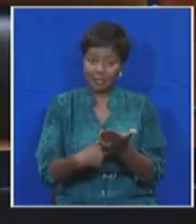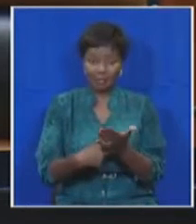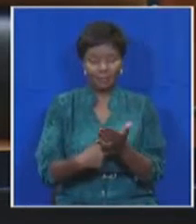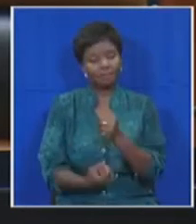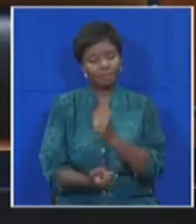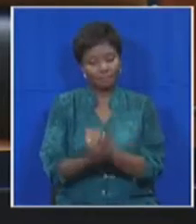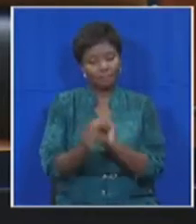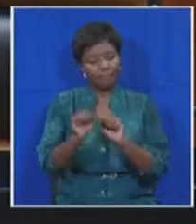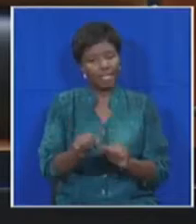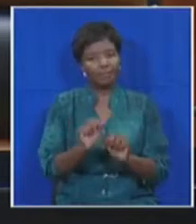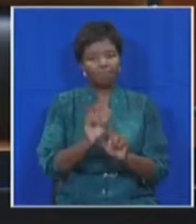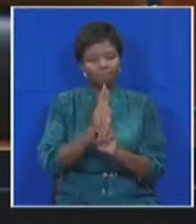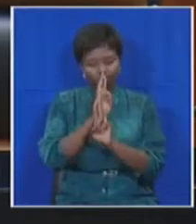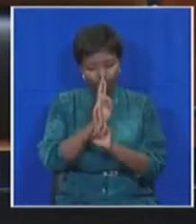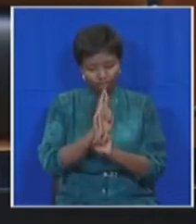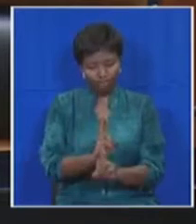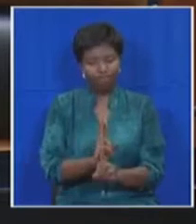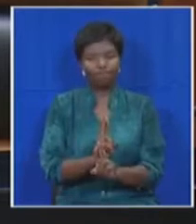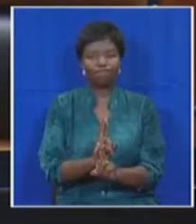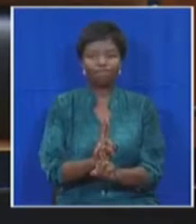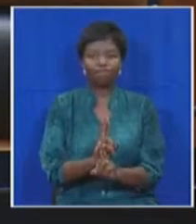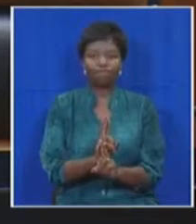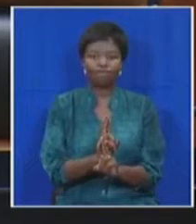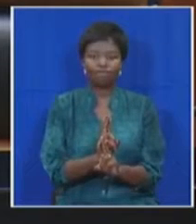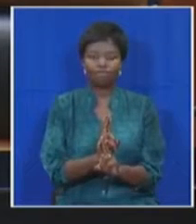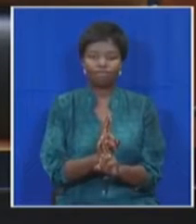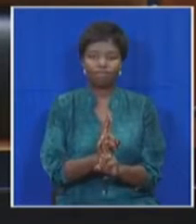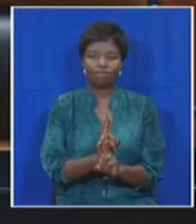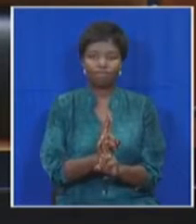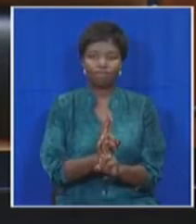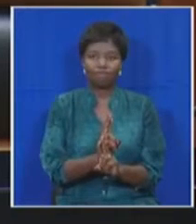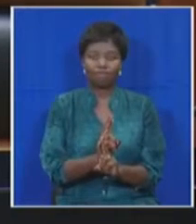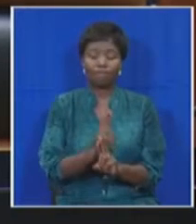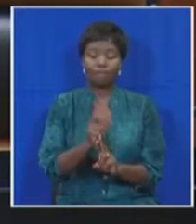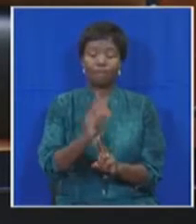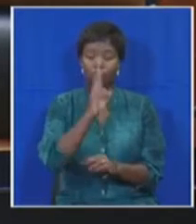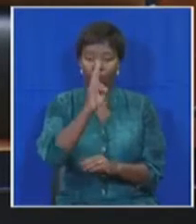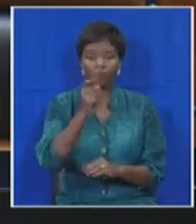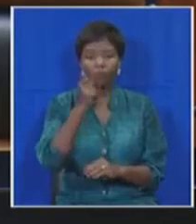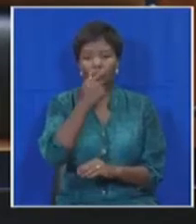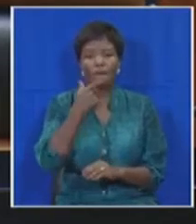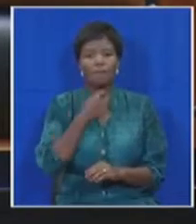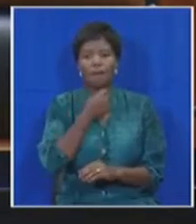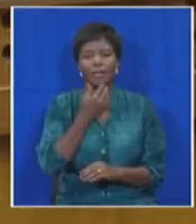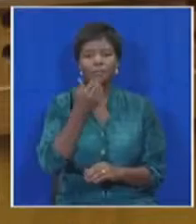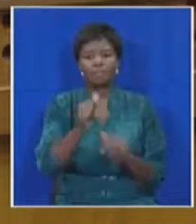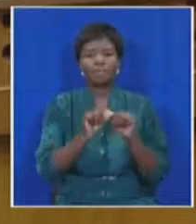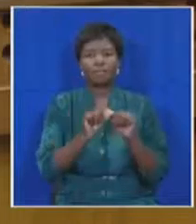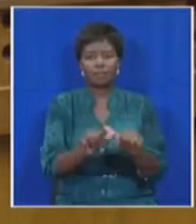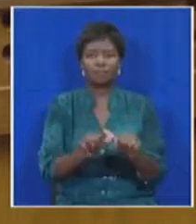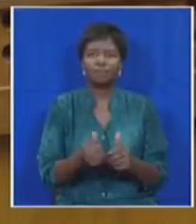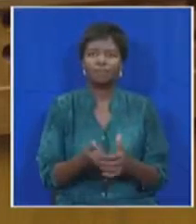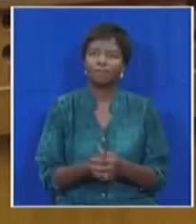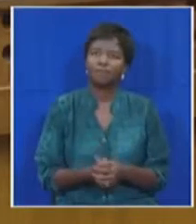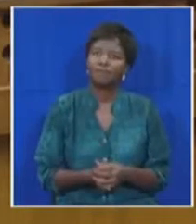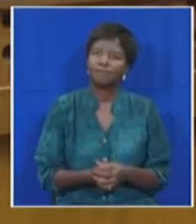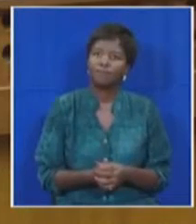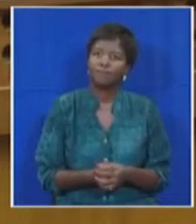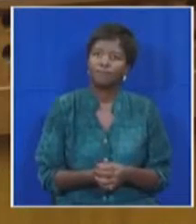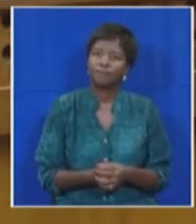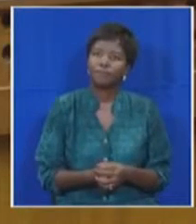the dignity it deserves. One of the biggest obstacles when it comes to employing young people is the lack